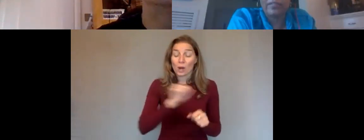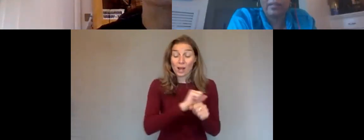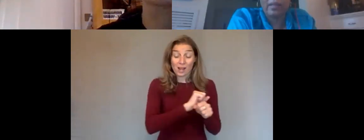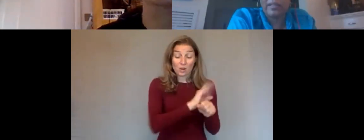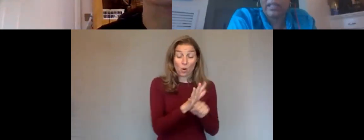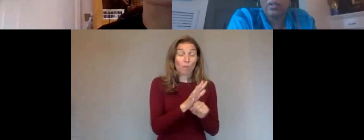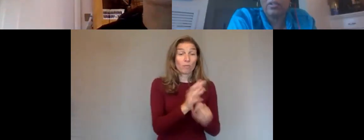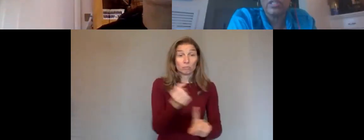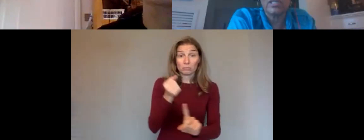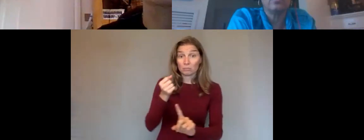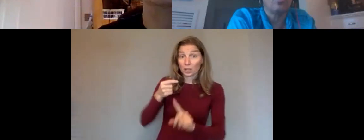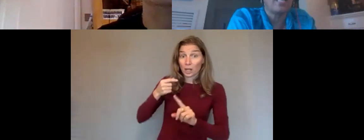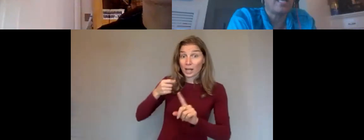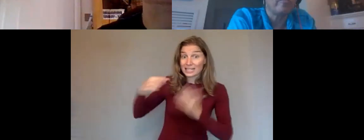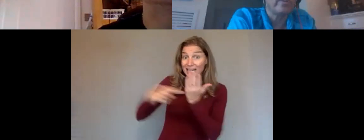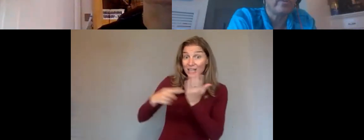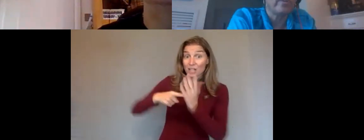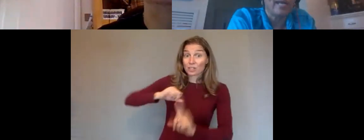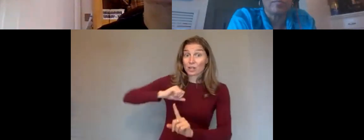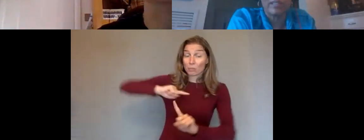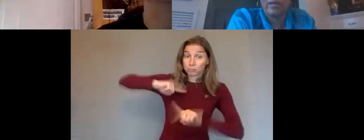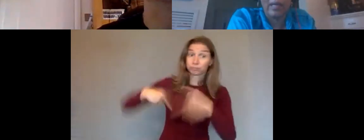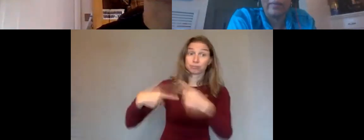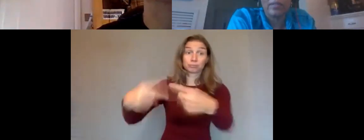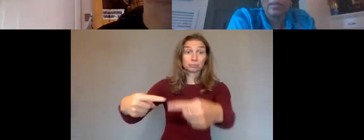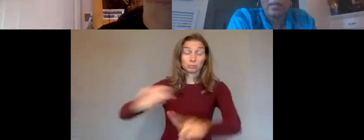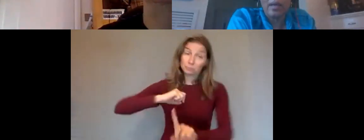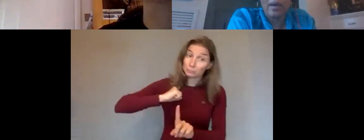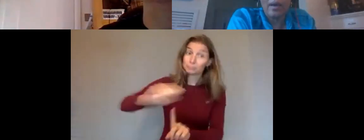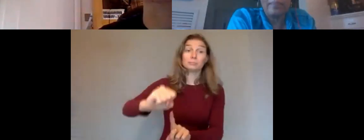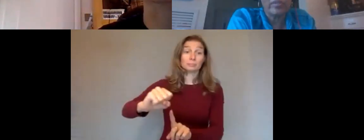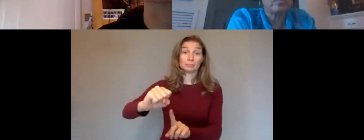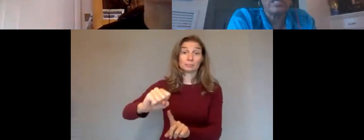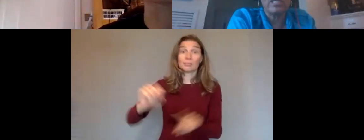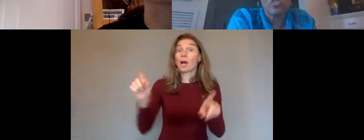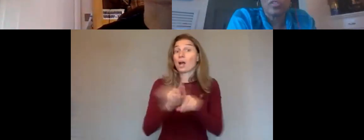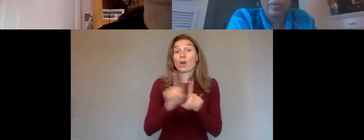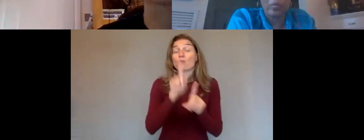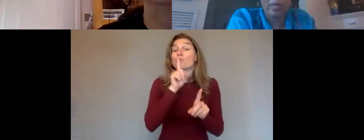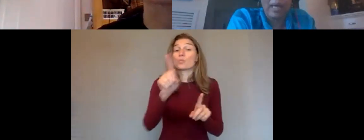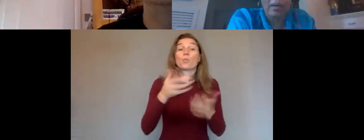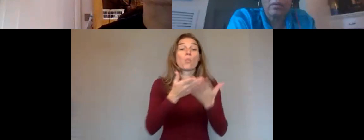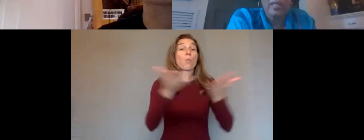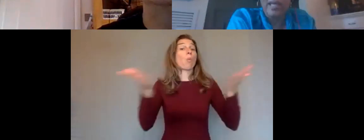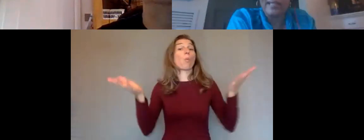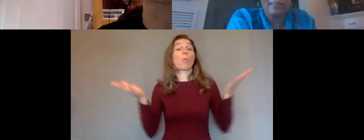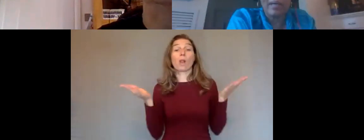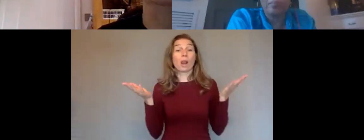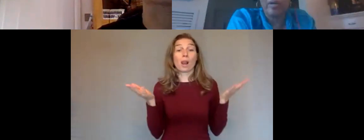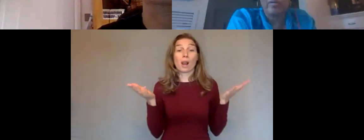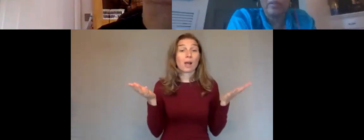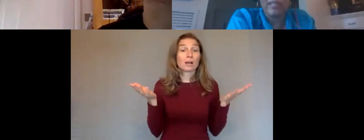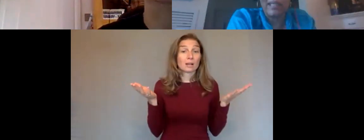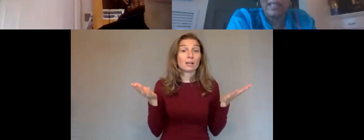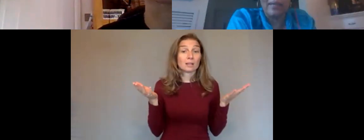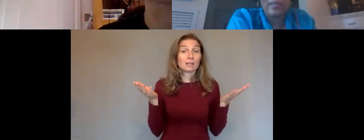the impact of technology in every aspect of our lives. So it's really not just about work now, it's about